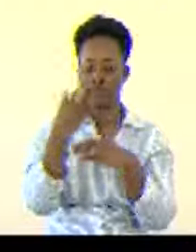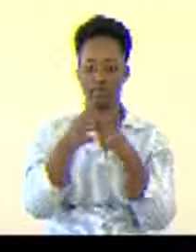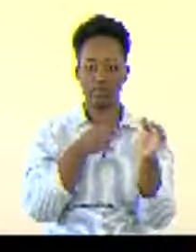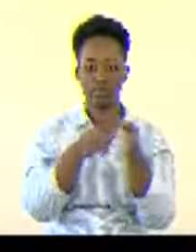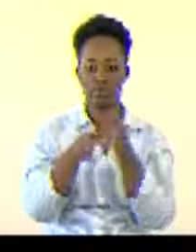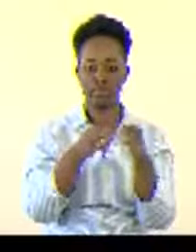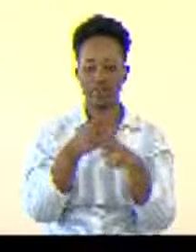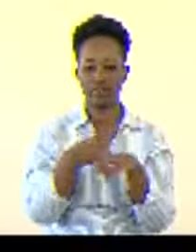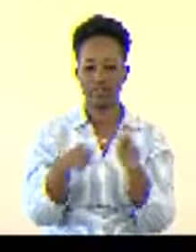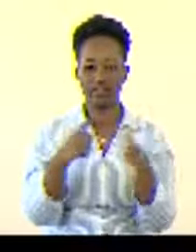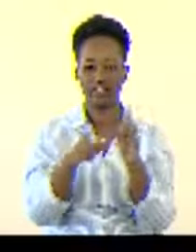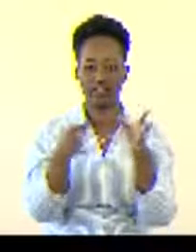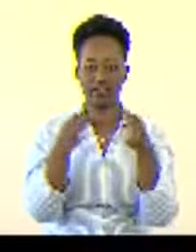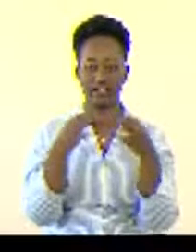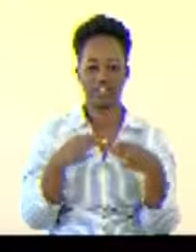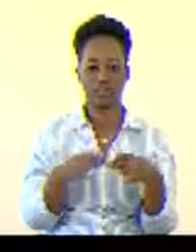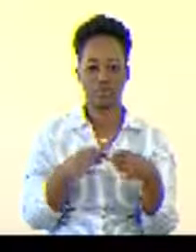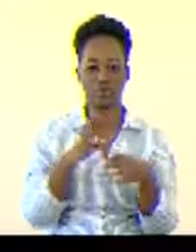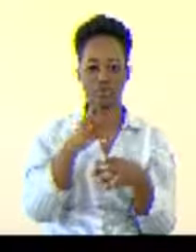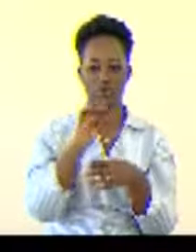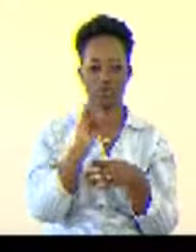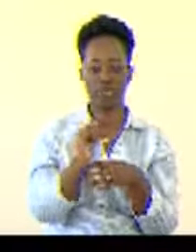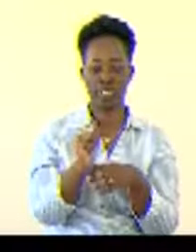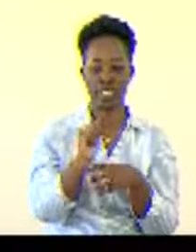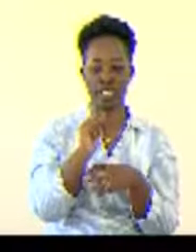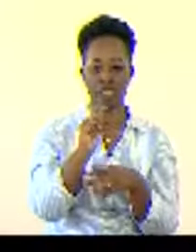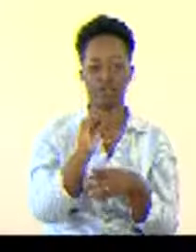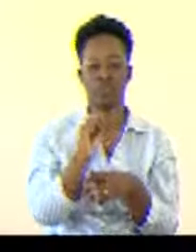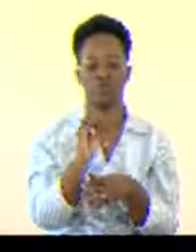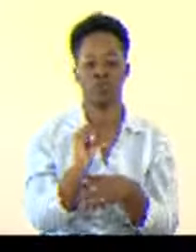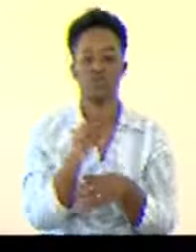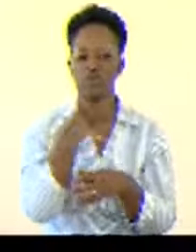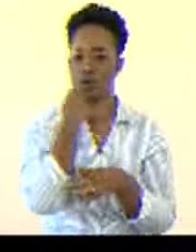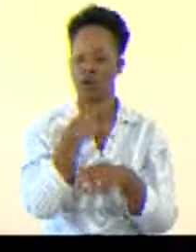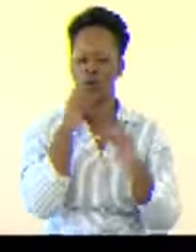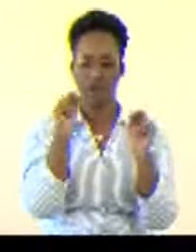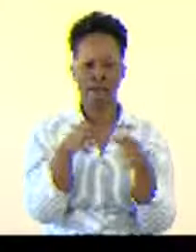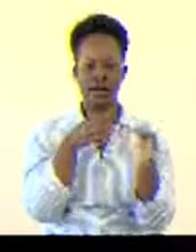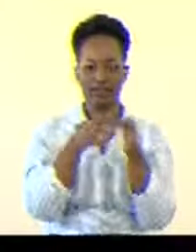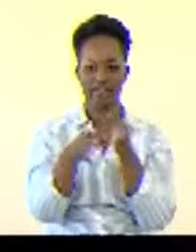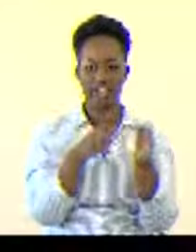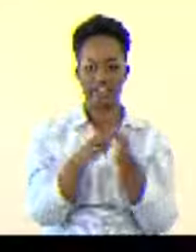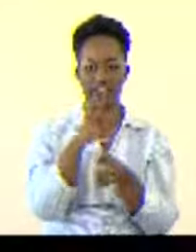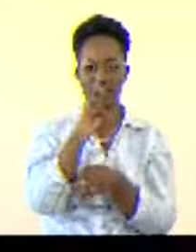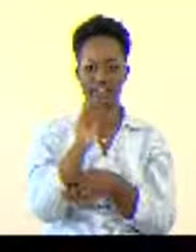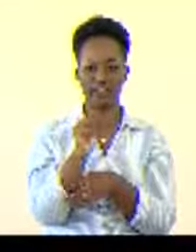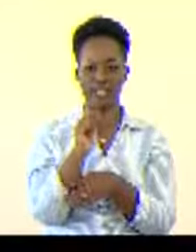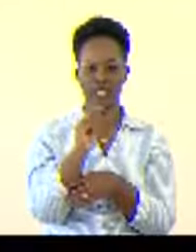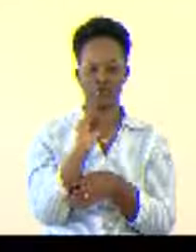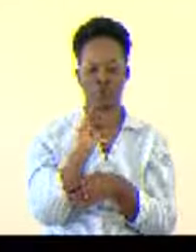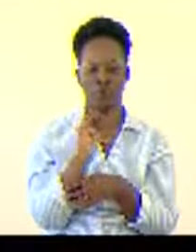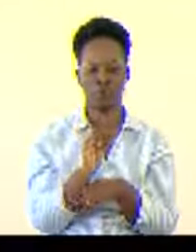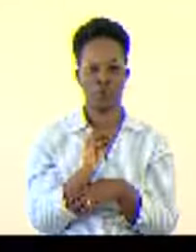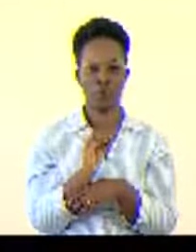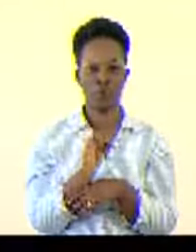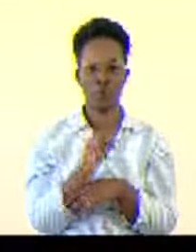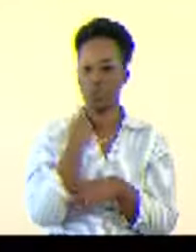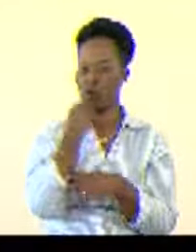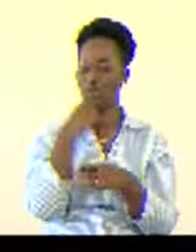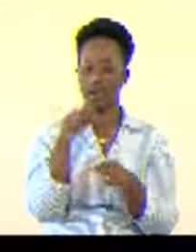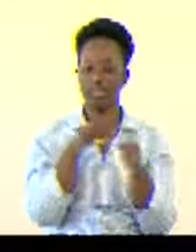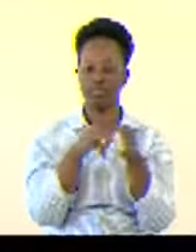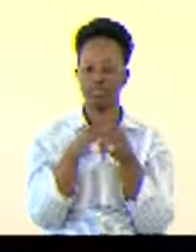different financial ratios. So, who can define a ratio? Who can define a ratio?